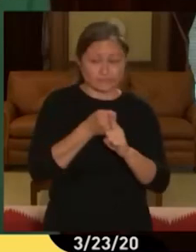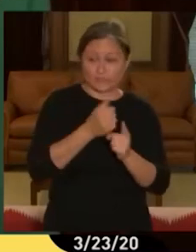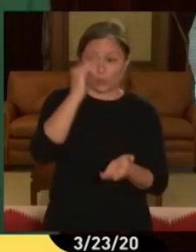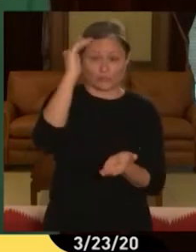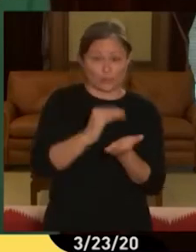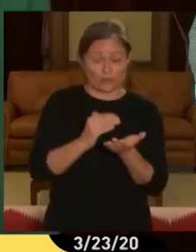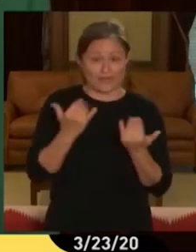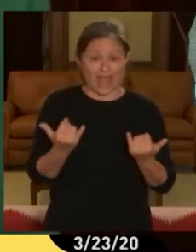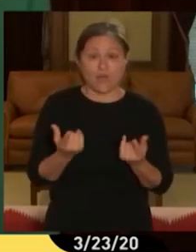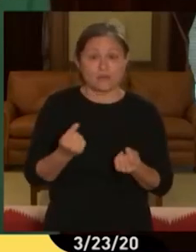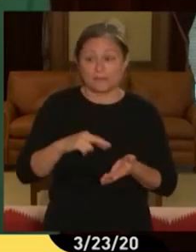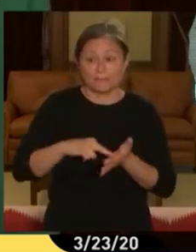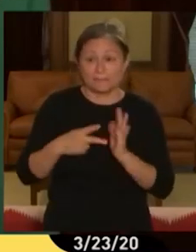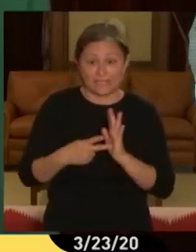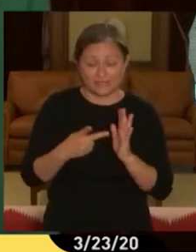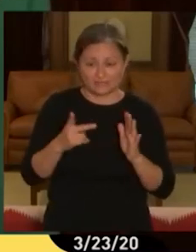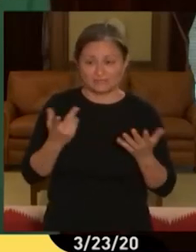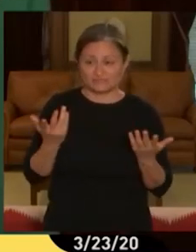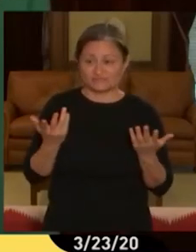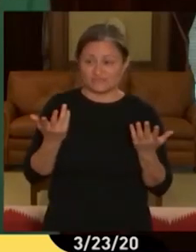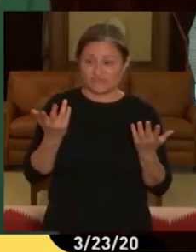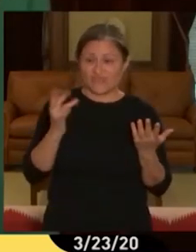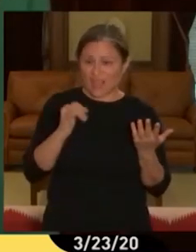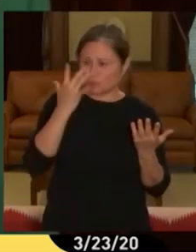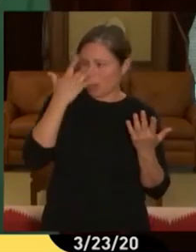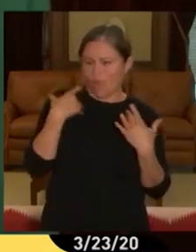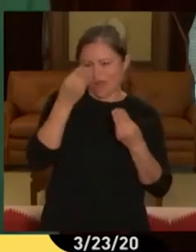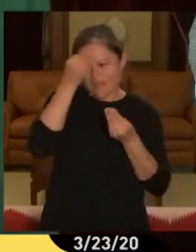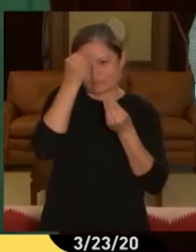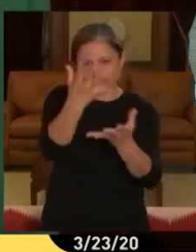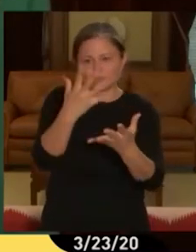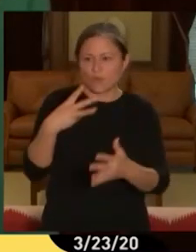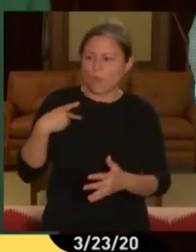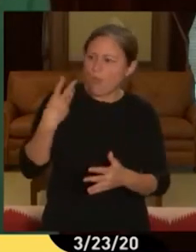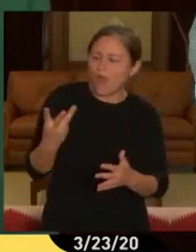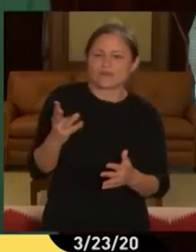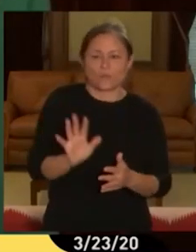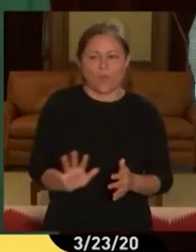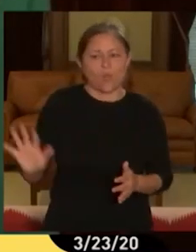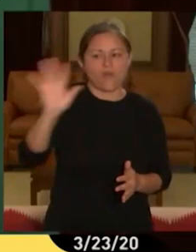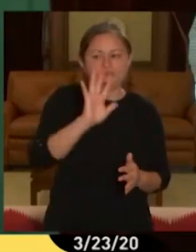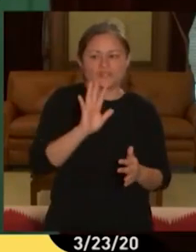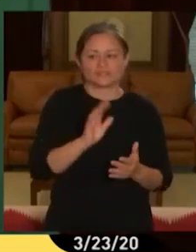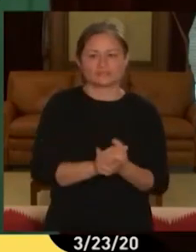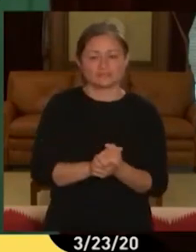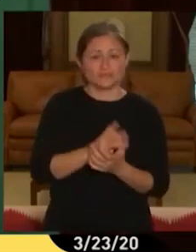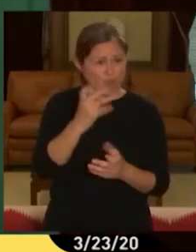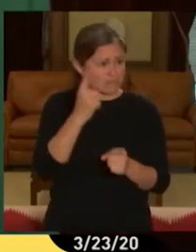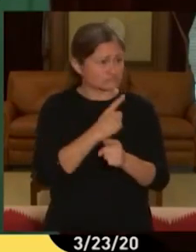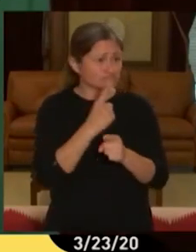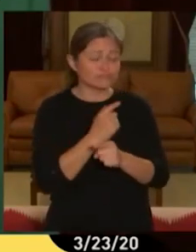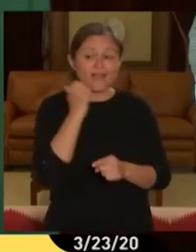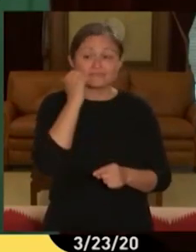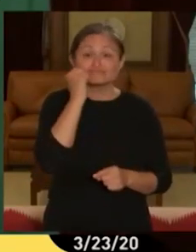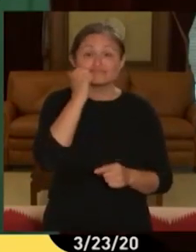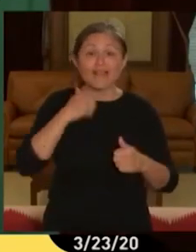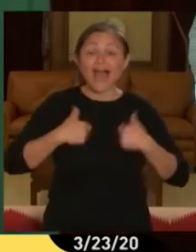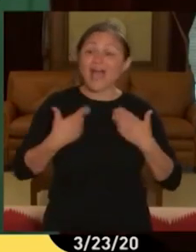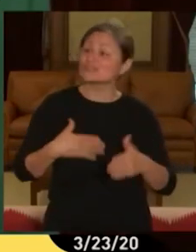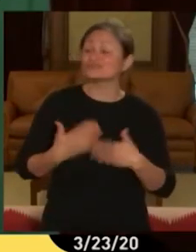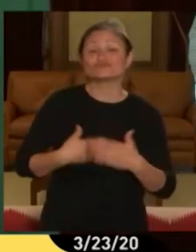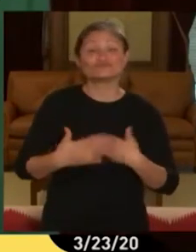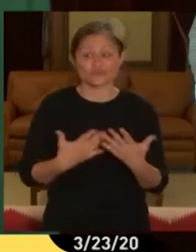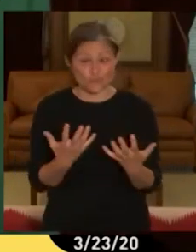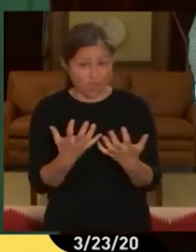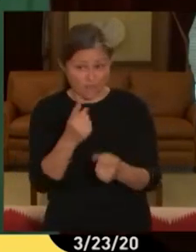what we're doing. Why? Because Washingtonians want to get back to business as soon as possible. So to